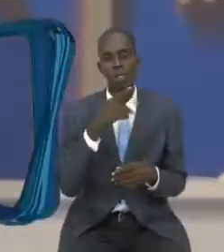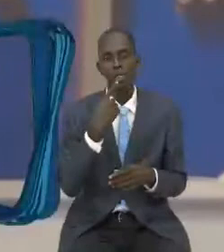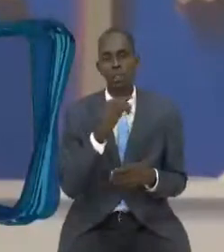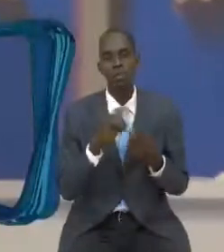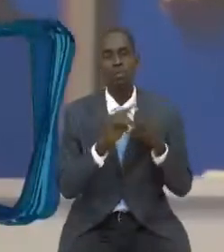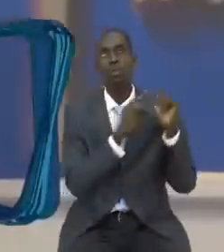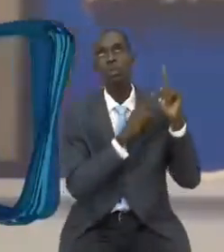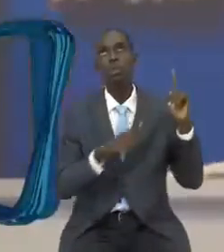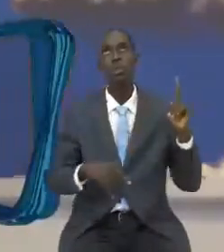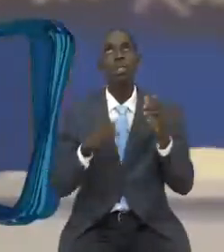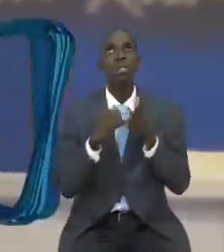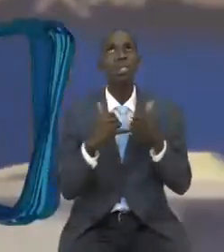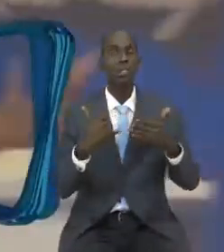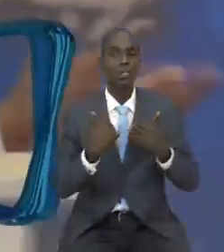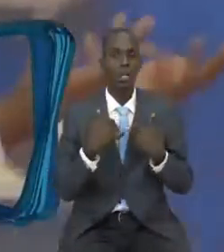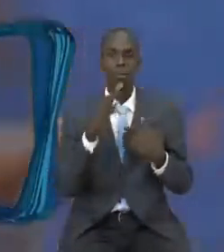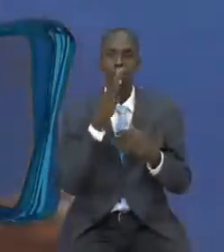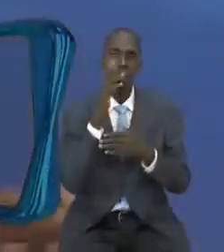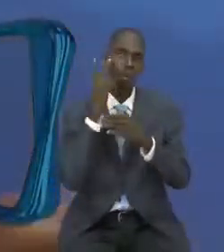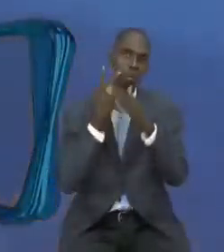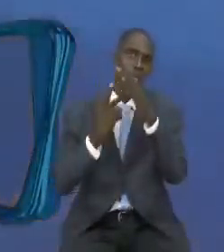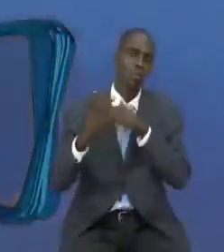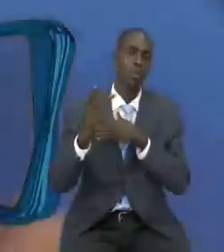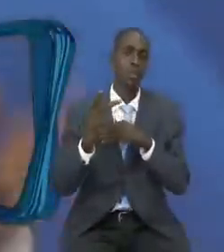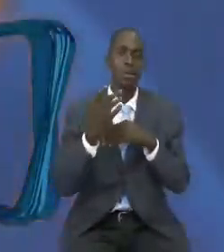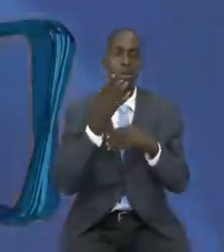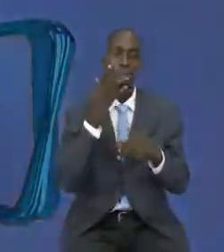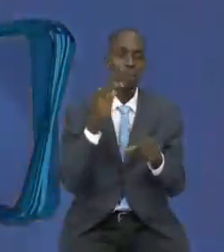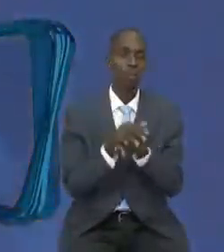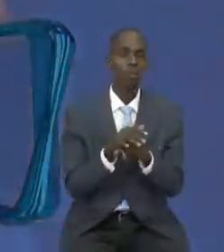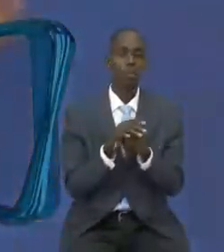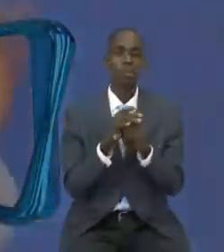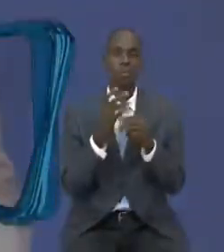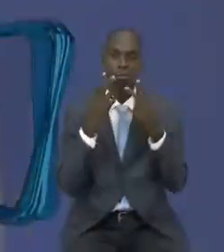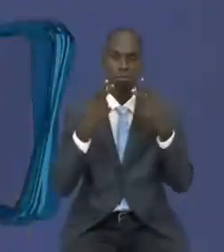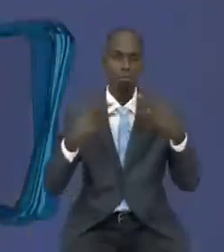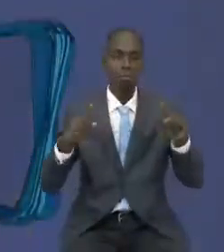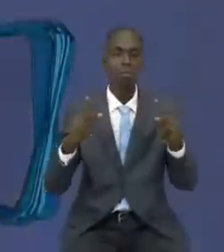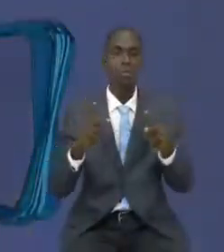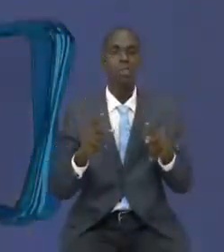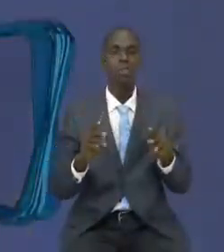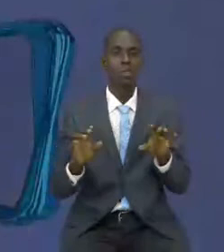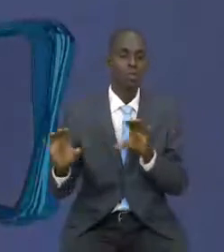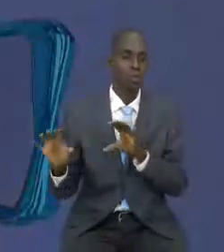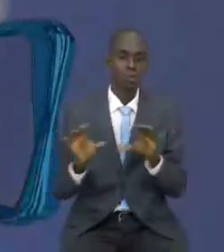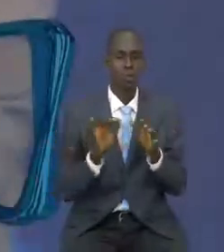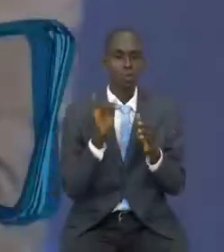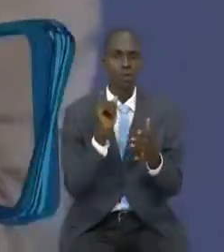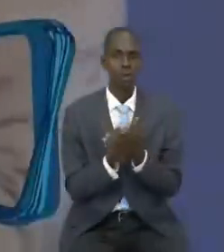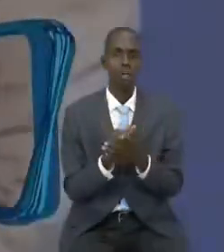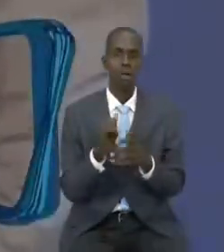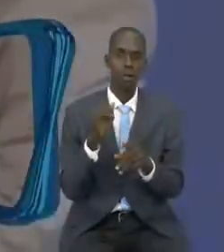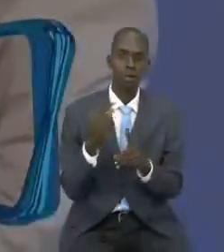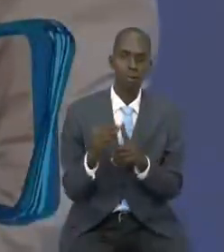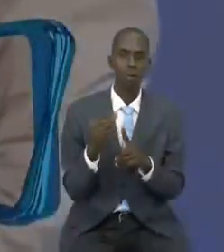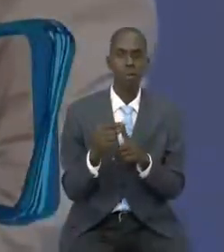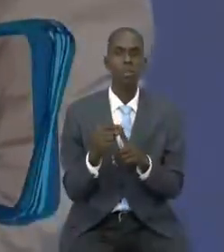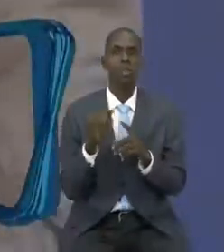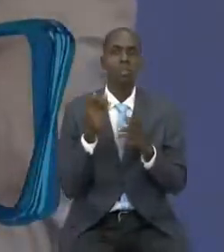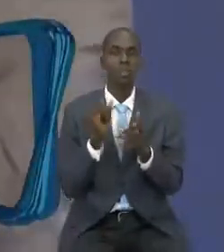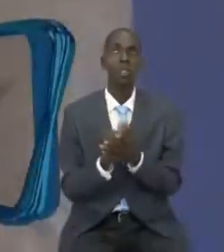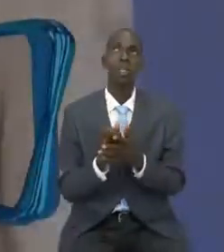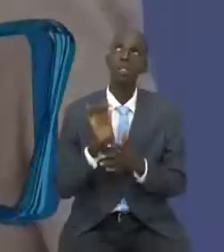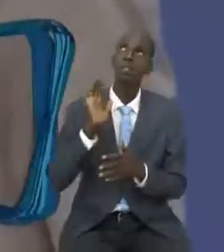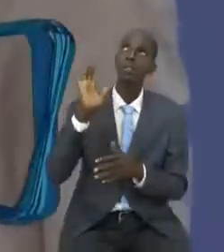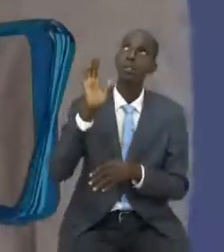had been promised, and it had been proclaimed. Fulfill that word now, that coming kingdom,